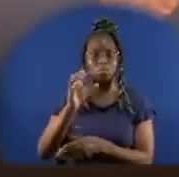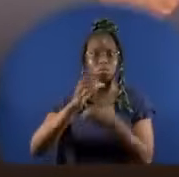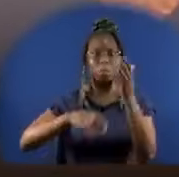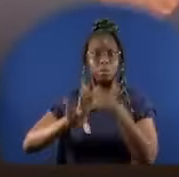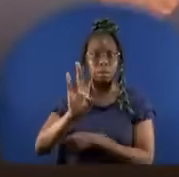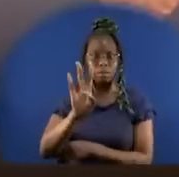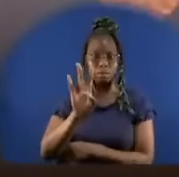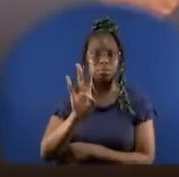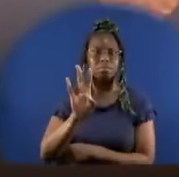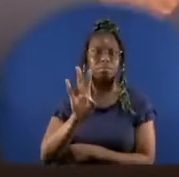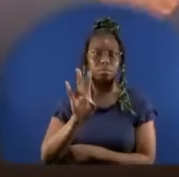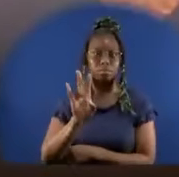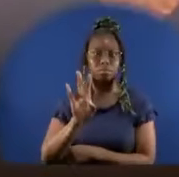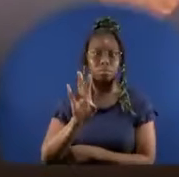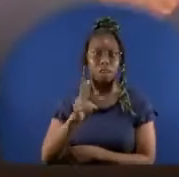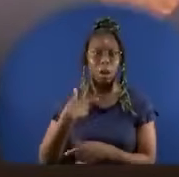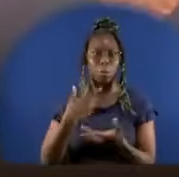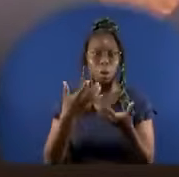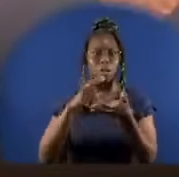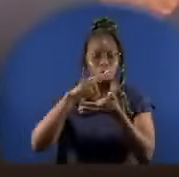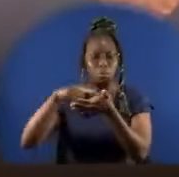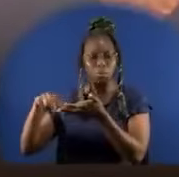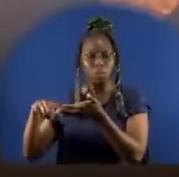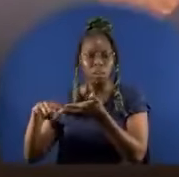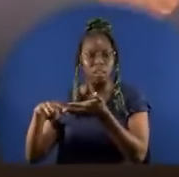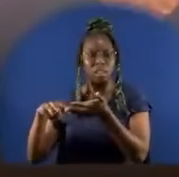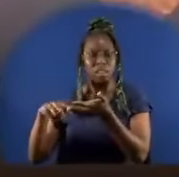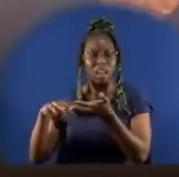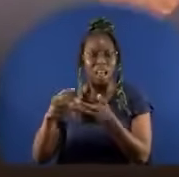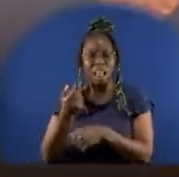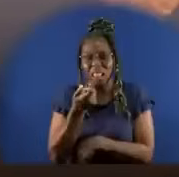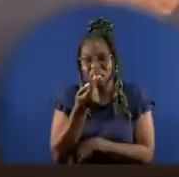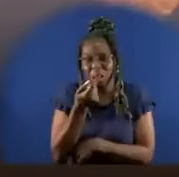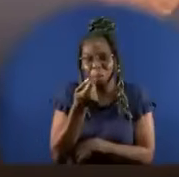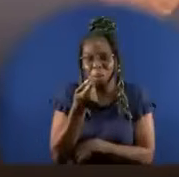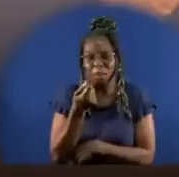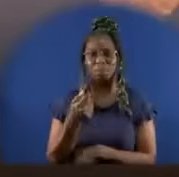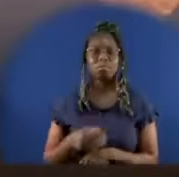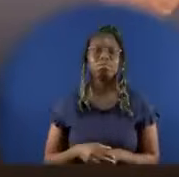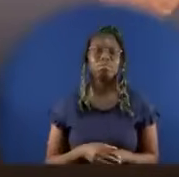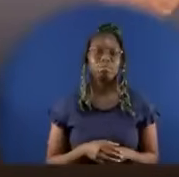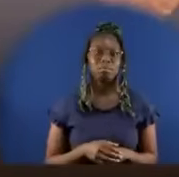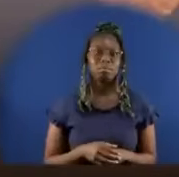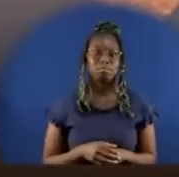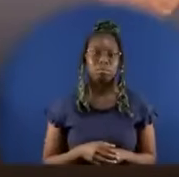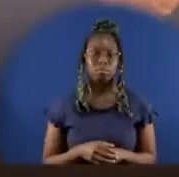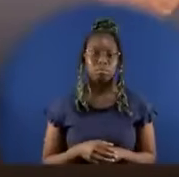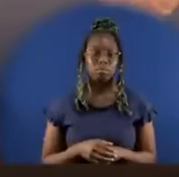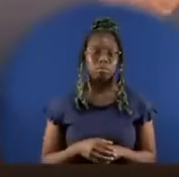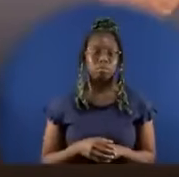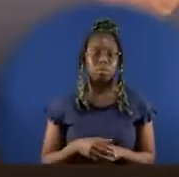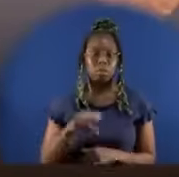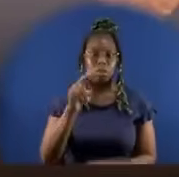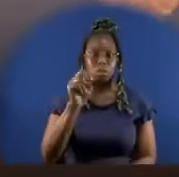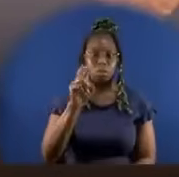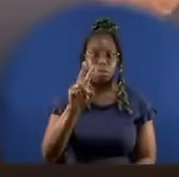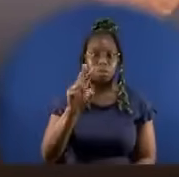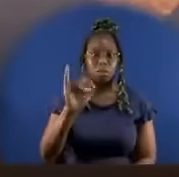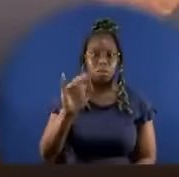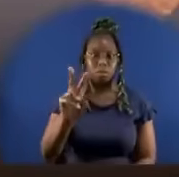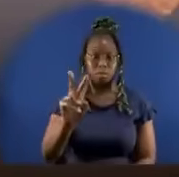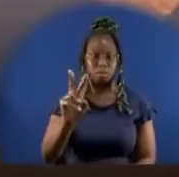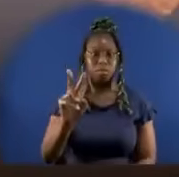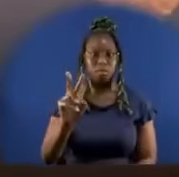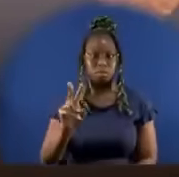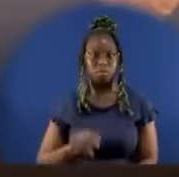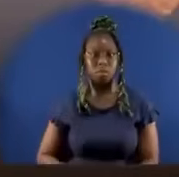chapter 7. I just want to read a portion of the 7th verse of the 7th chapter of the New Testament Gospel of the Lord Jesus as recorded